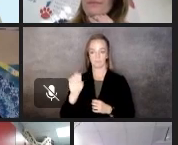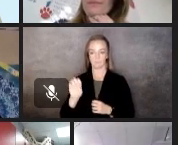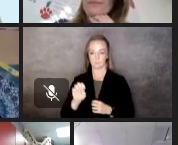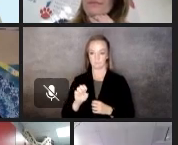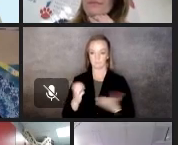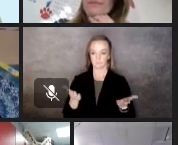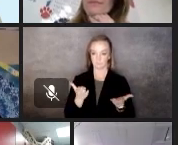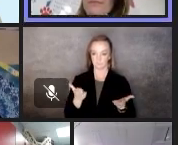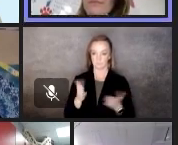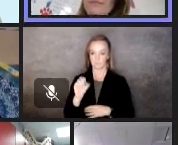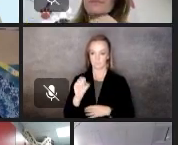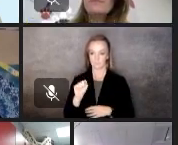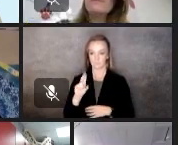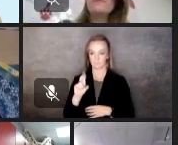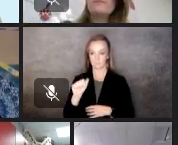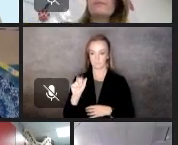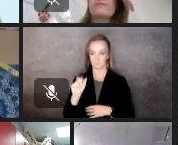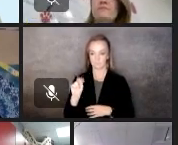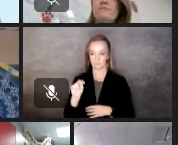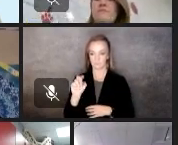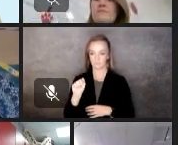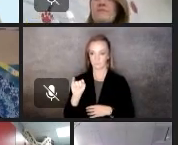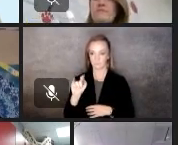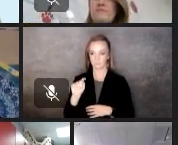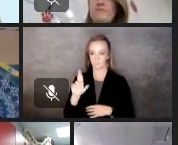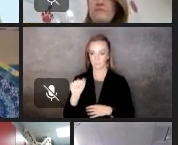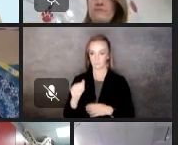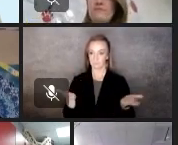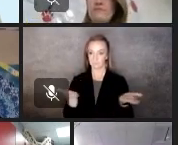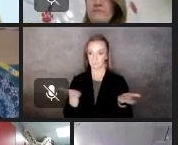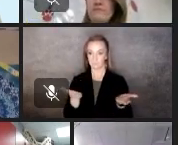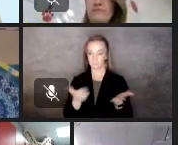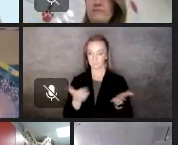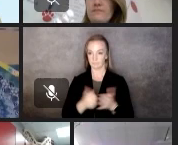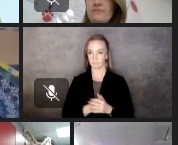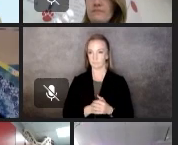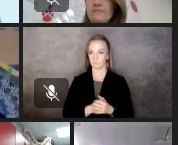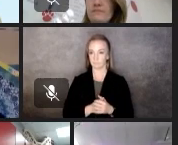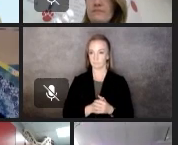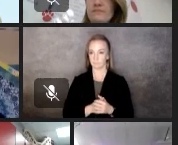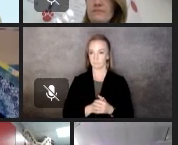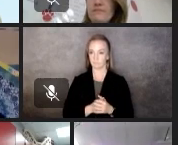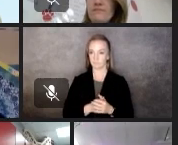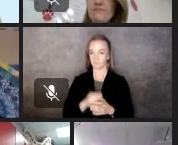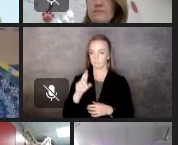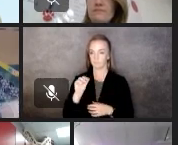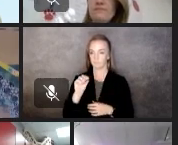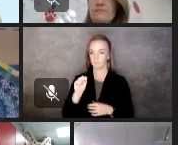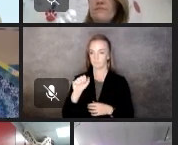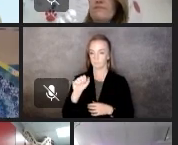Susan Sintra. Here. Rosa Cubero Hurley.